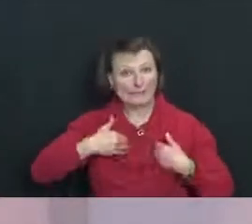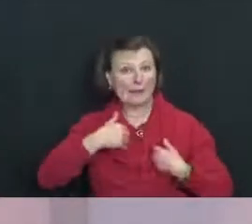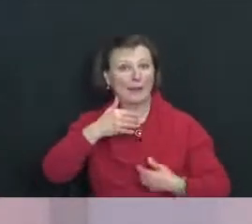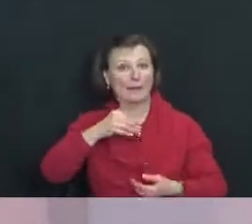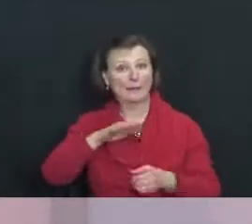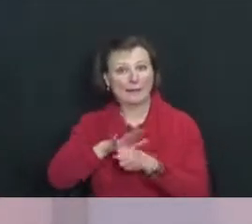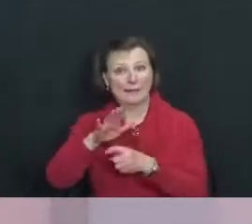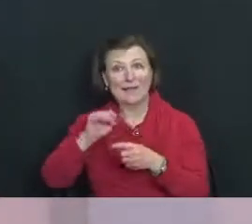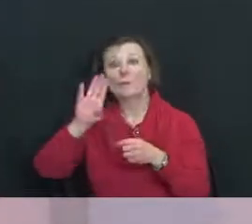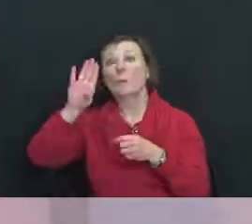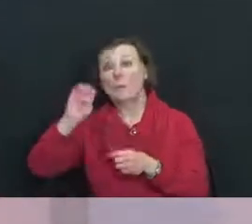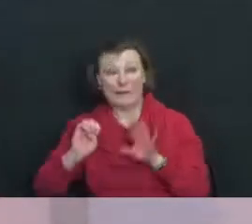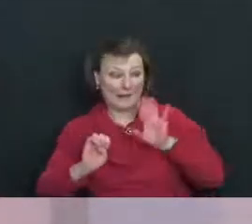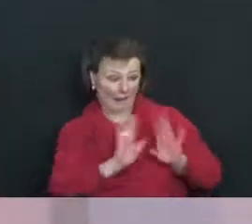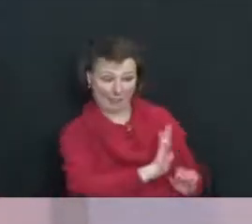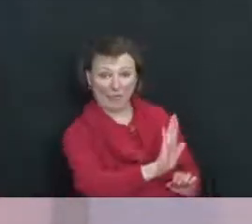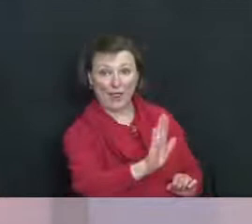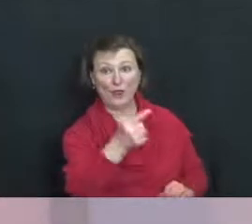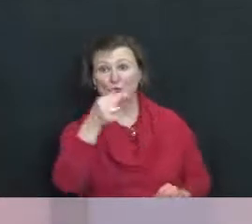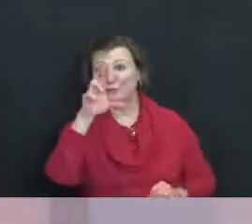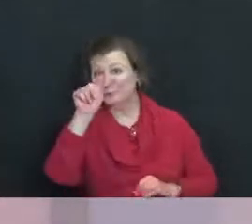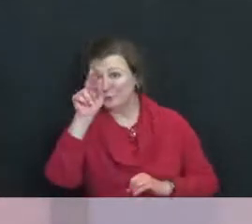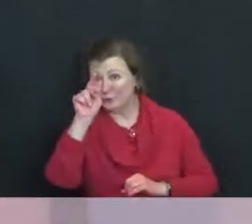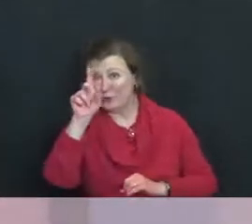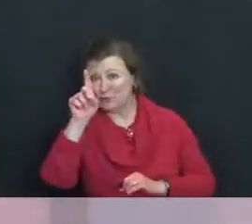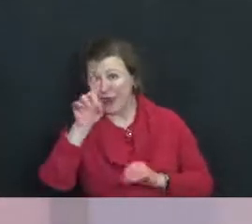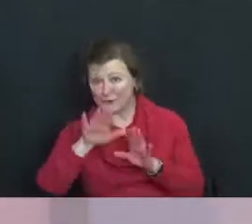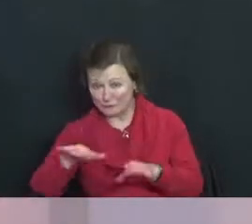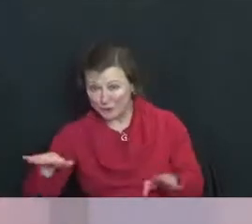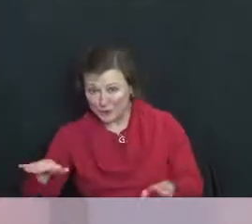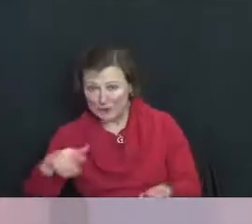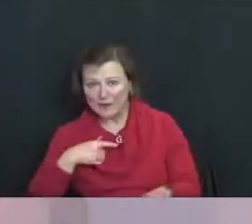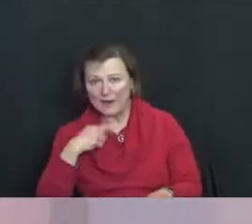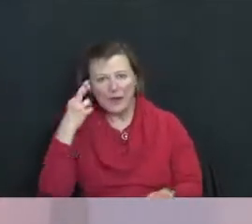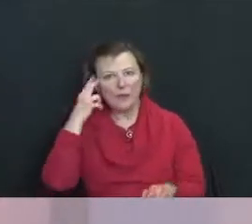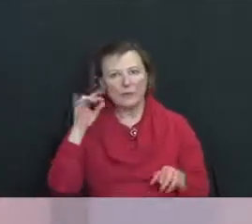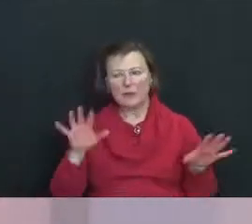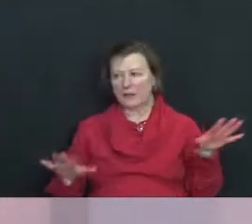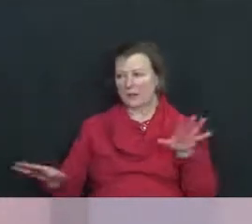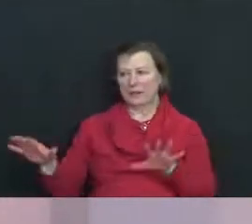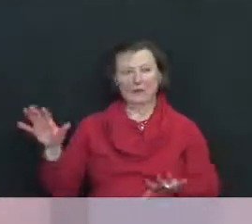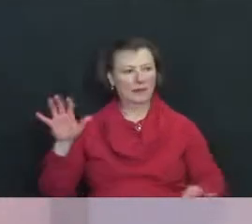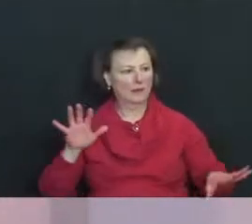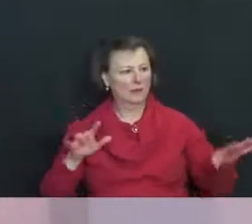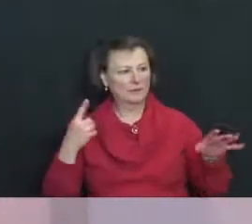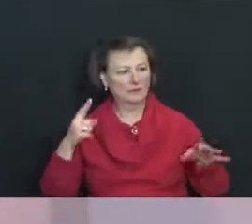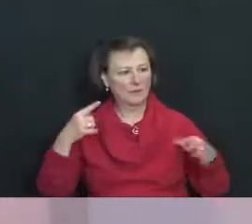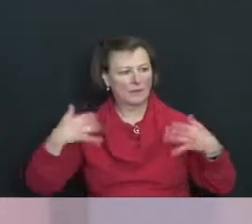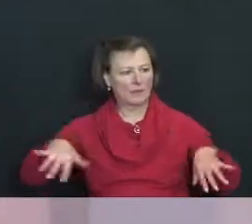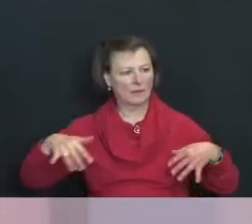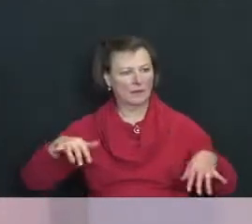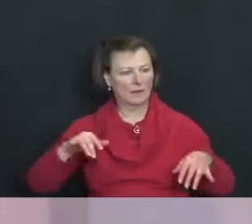their grandchildren, I realized something momentous was happening.